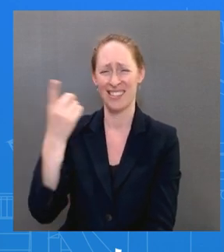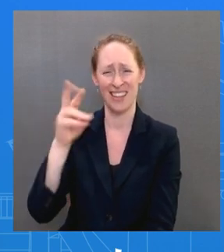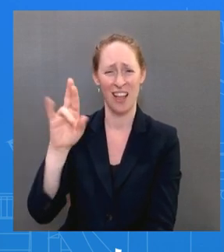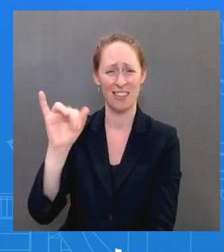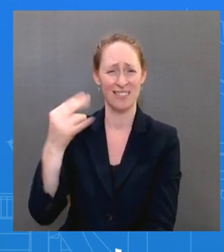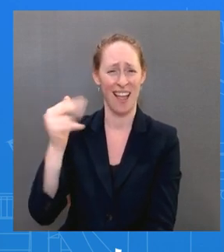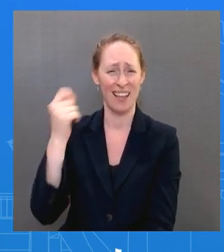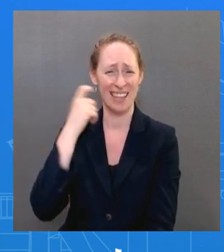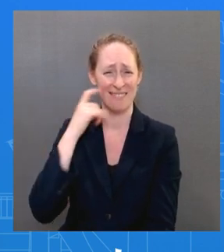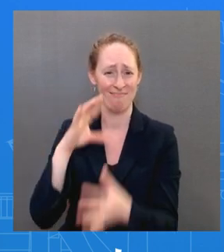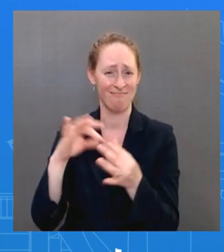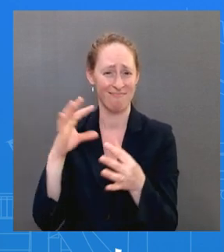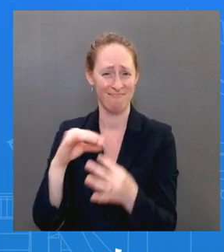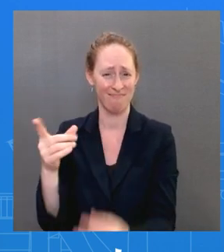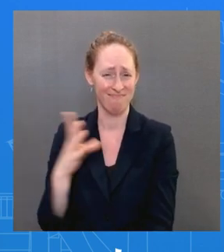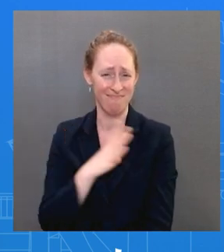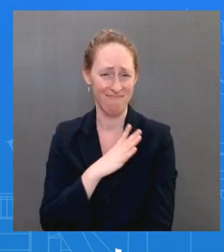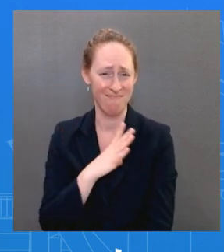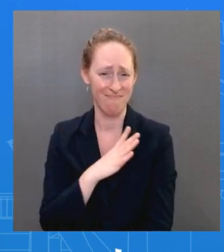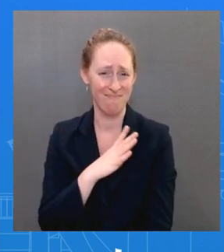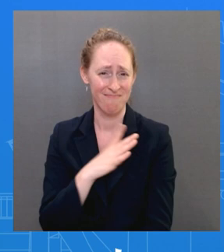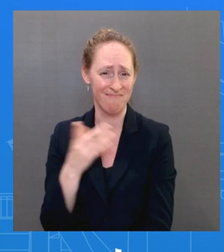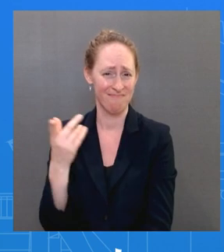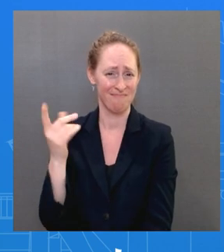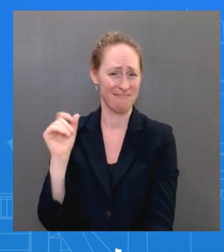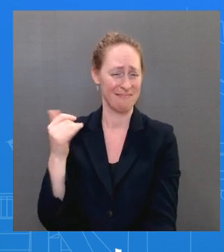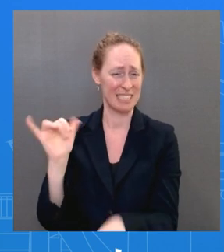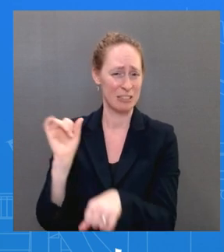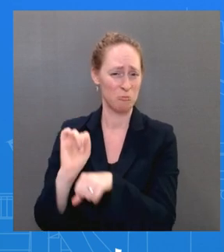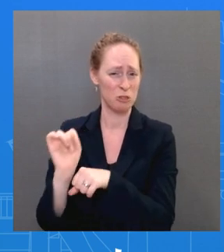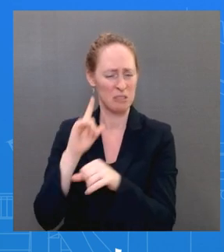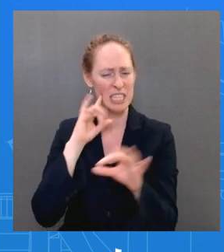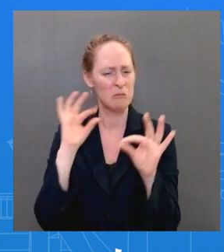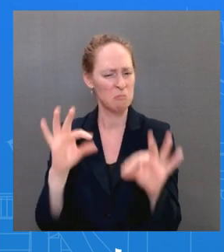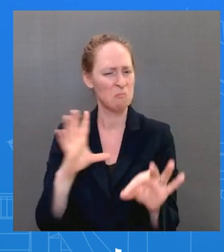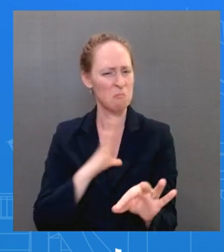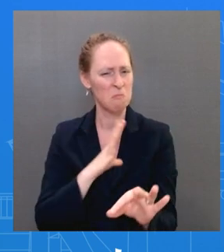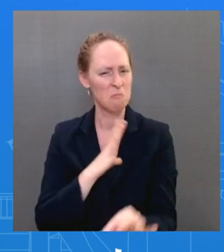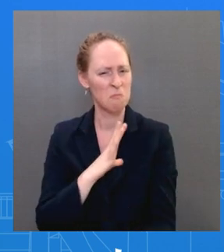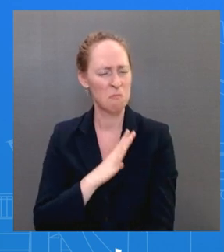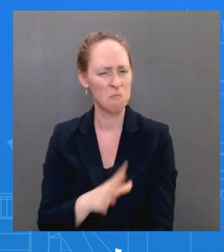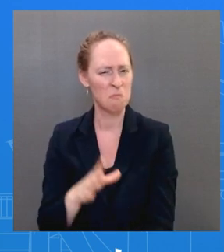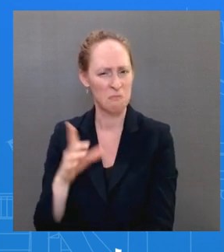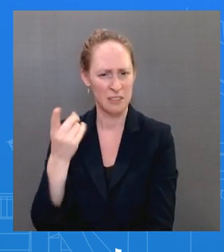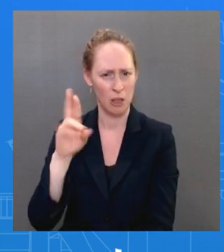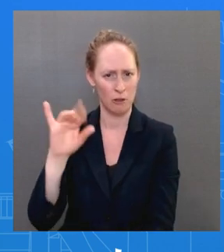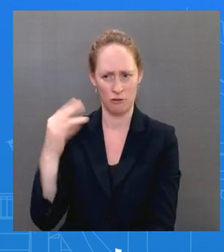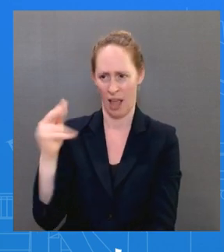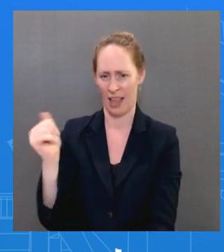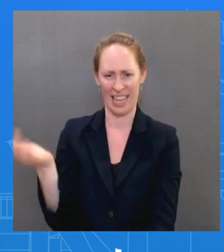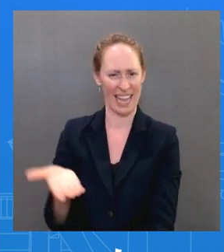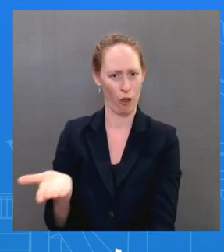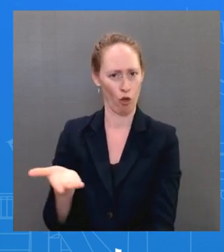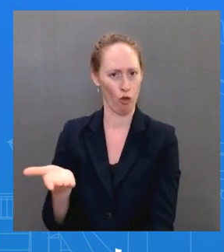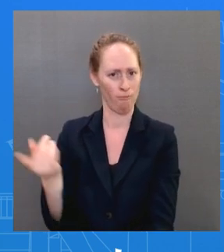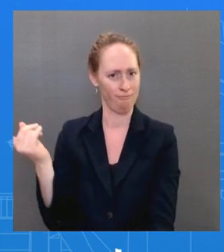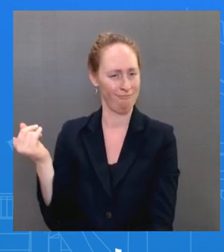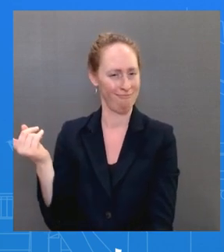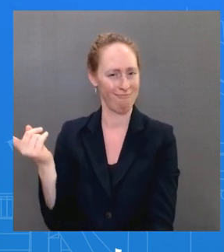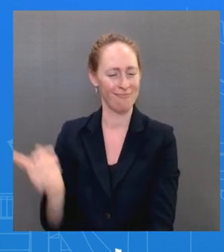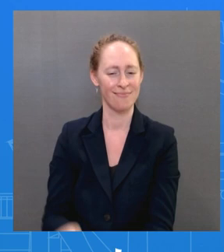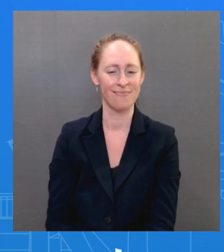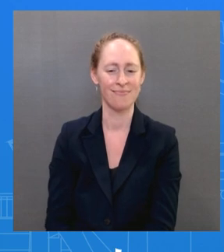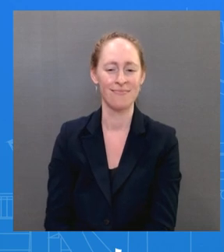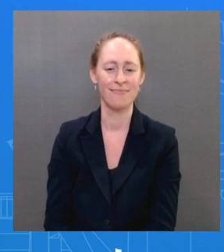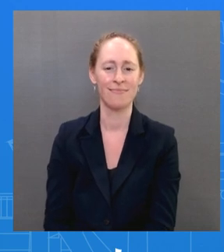his work, is enough. We have Dr. Jha here, who's a medical doctor, who is renowned in this field. For